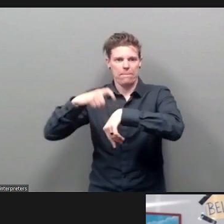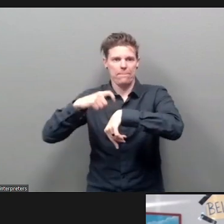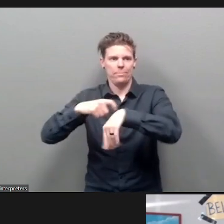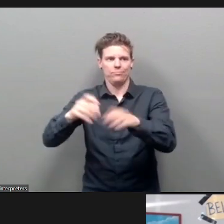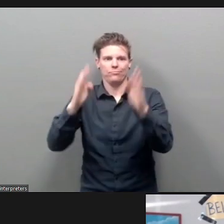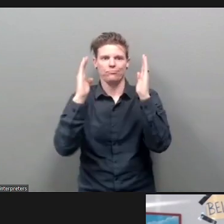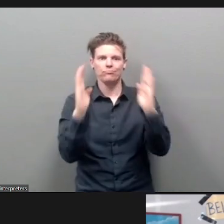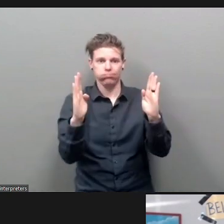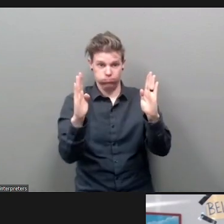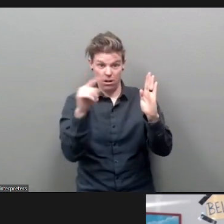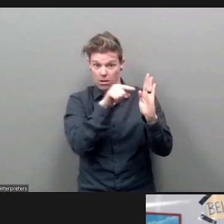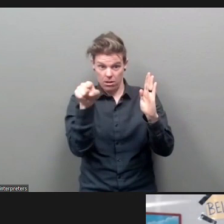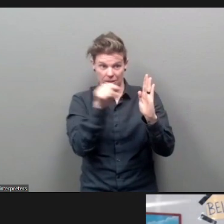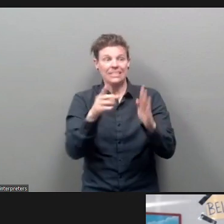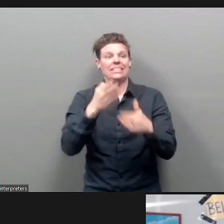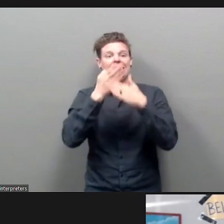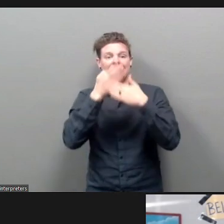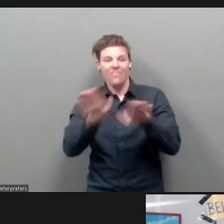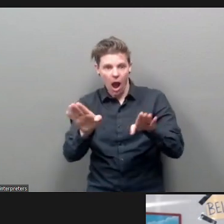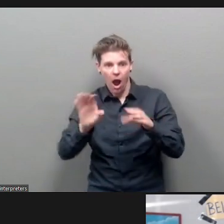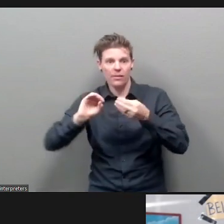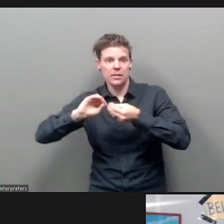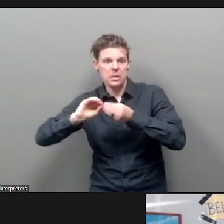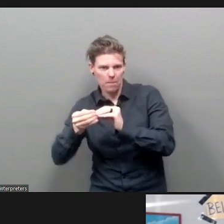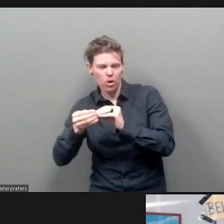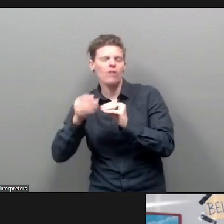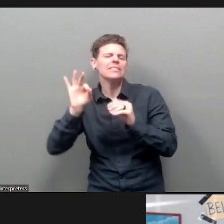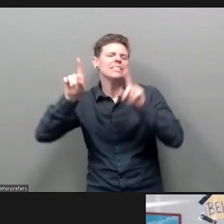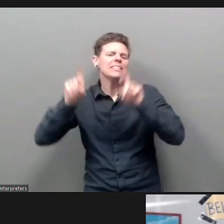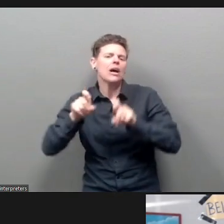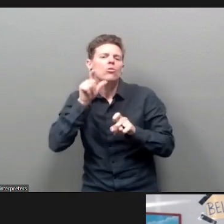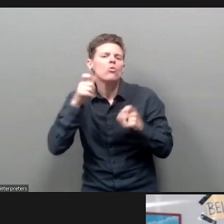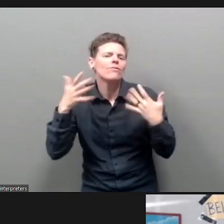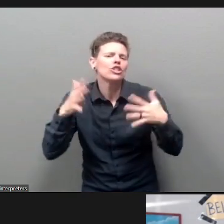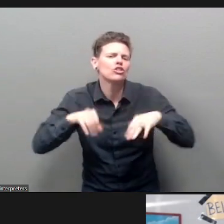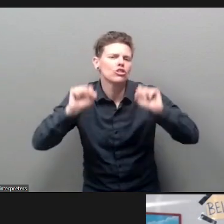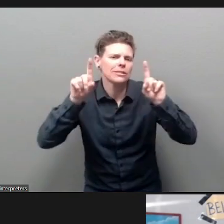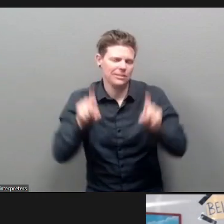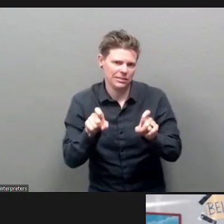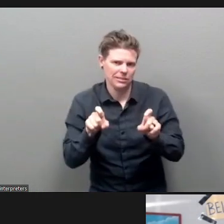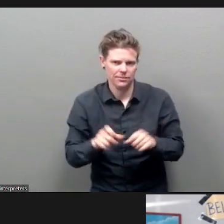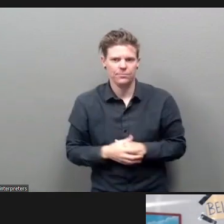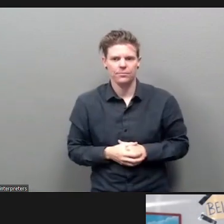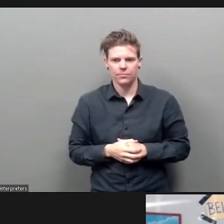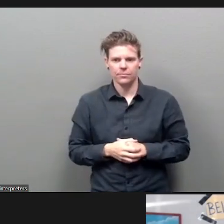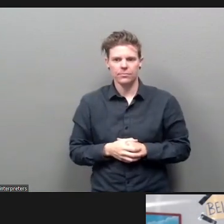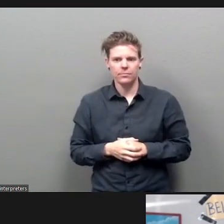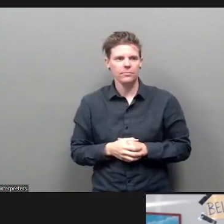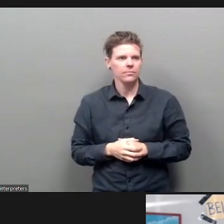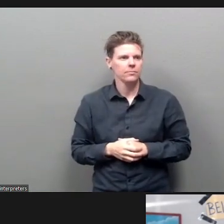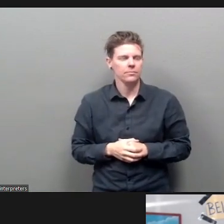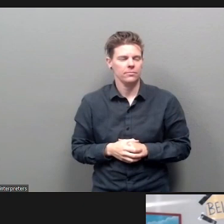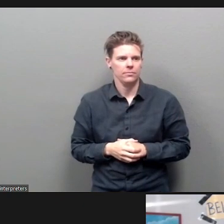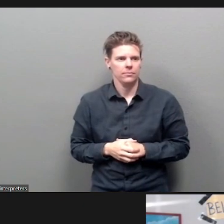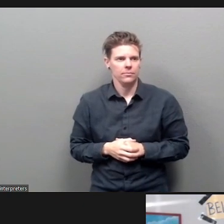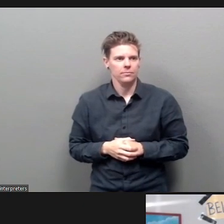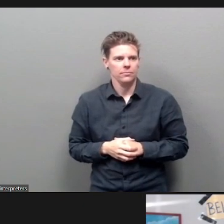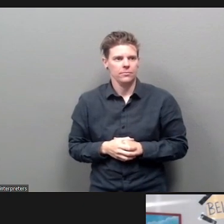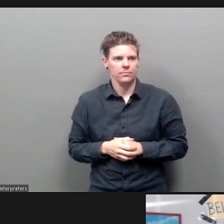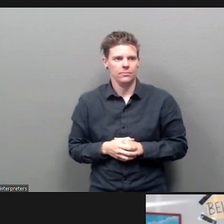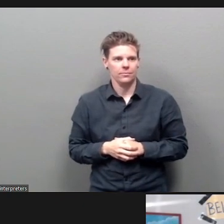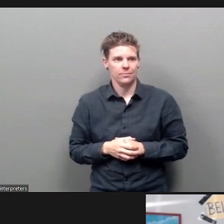done in that time period. And remember, tests resulted, in that time period.